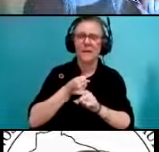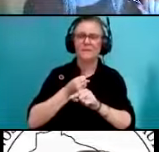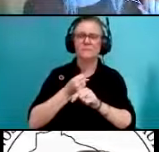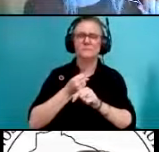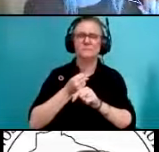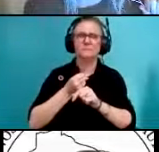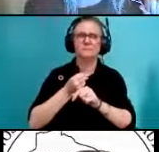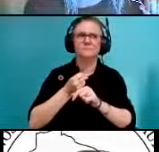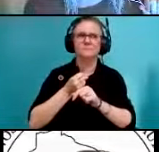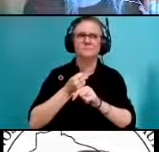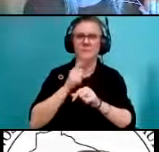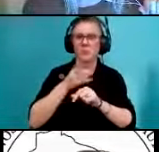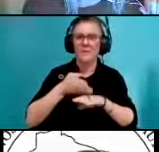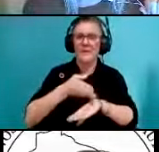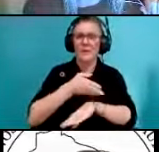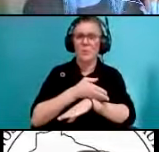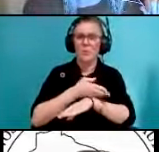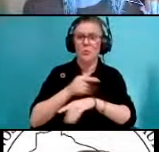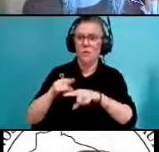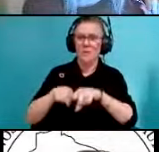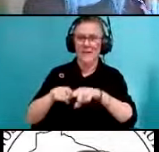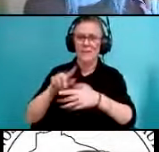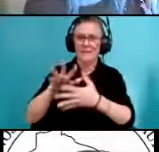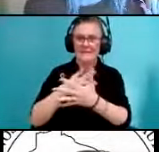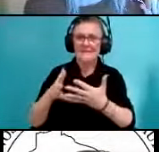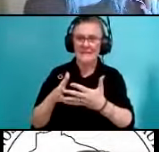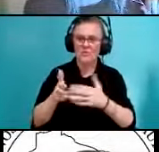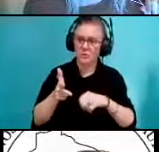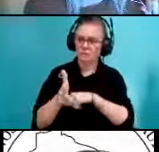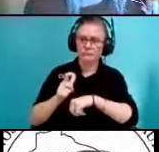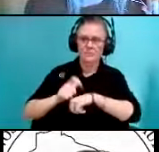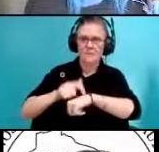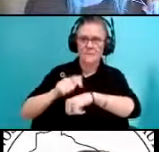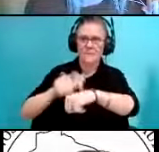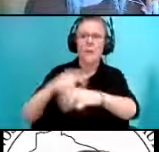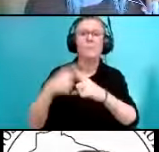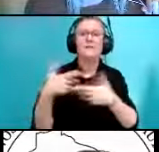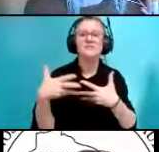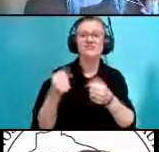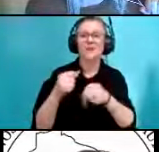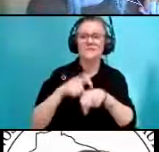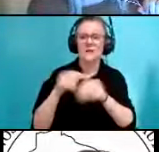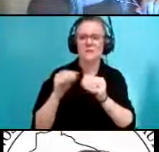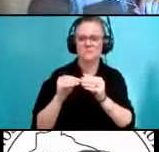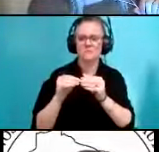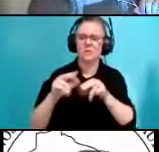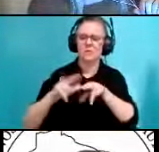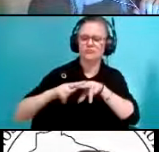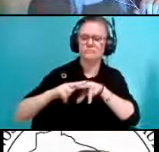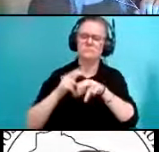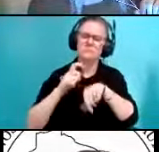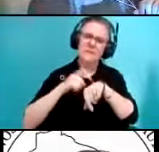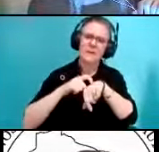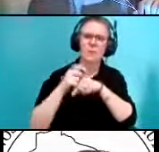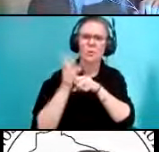and improve that reliability of the service, and then also improve travel times. So that's going to allow the